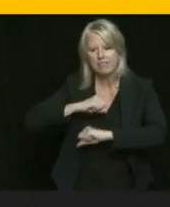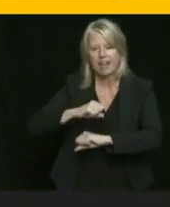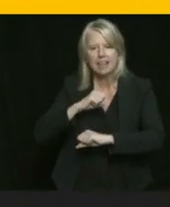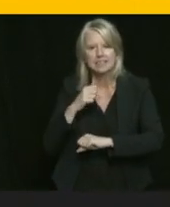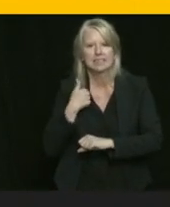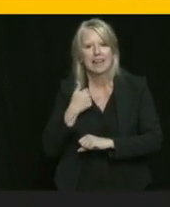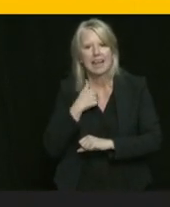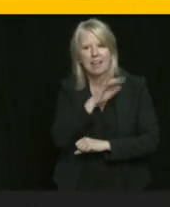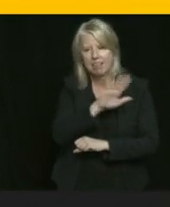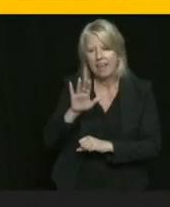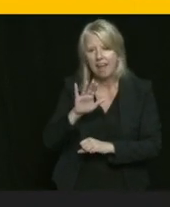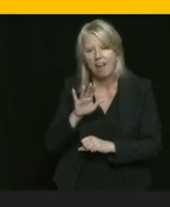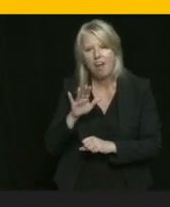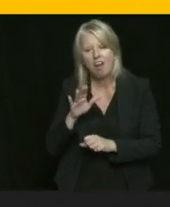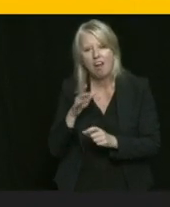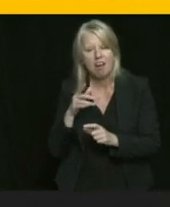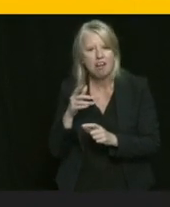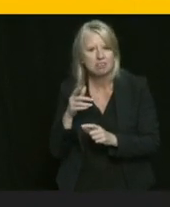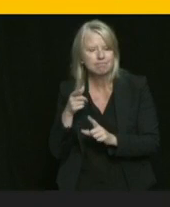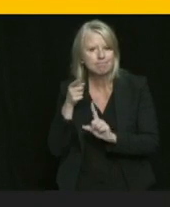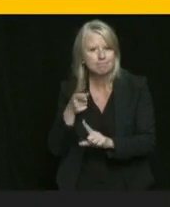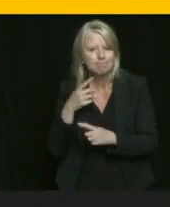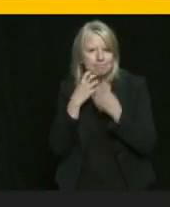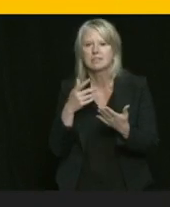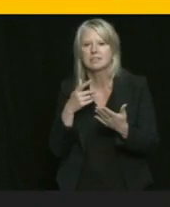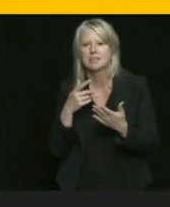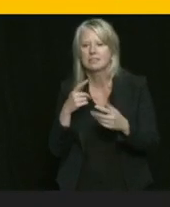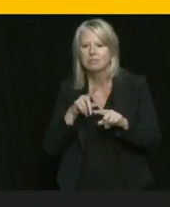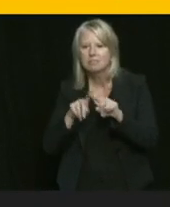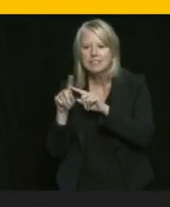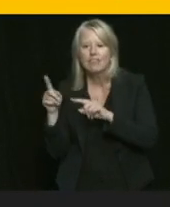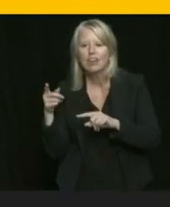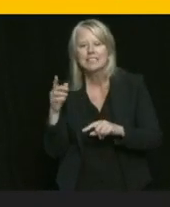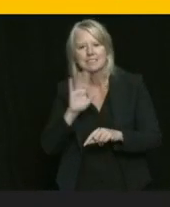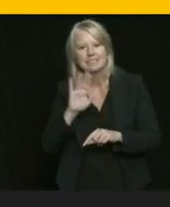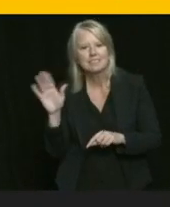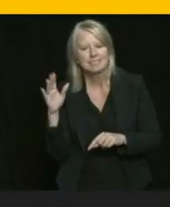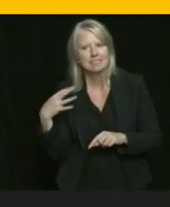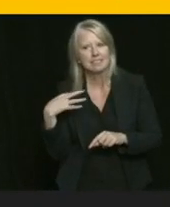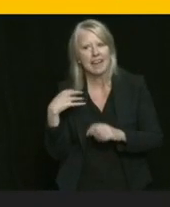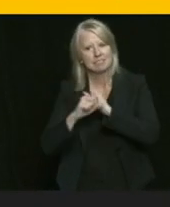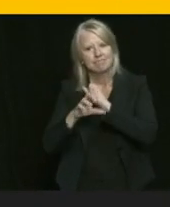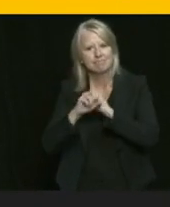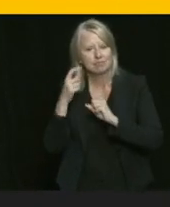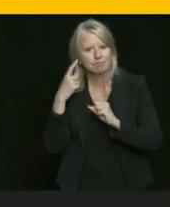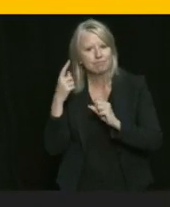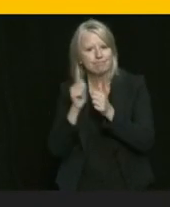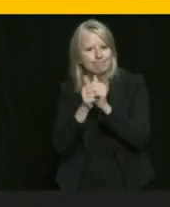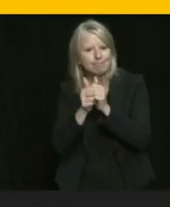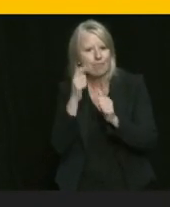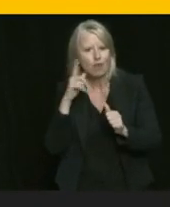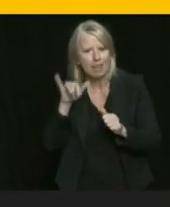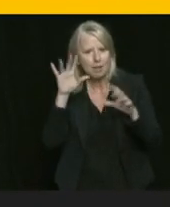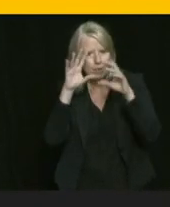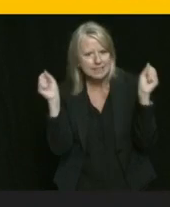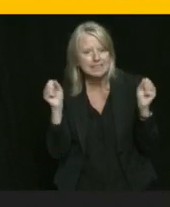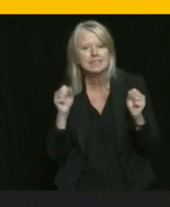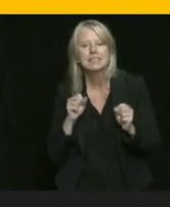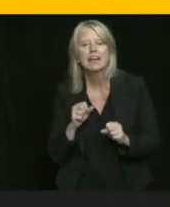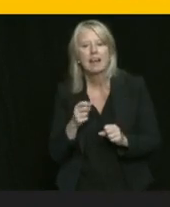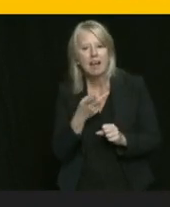to defend our values. And we will commit for this presidency and understanding how to